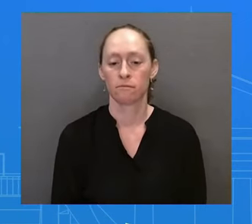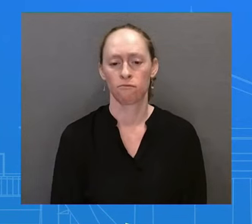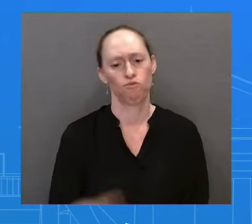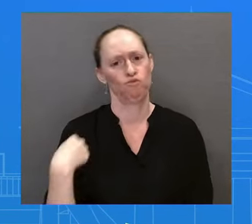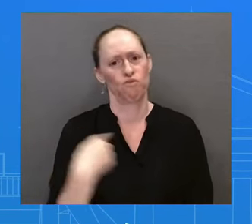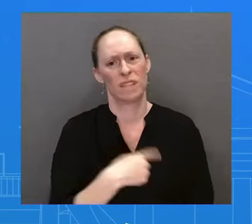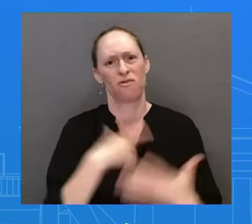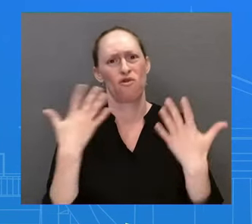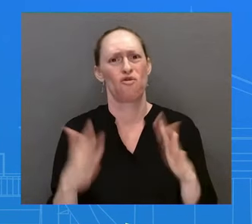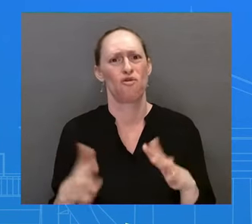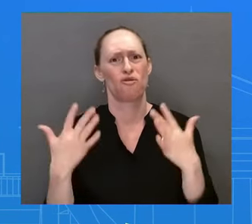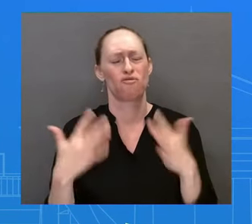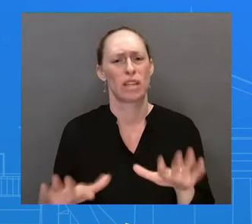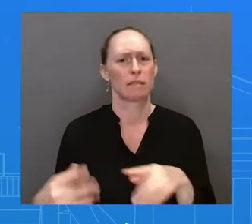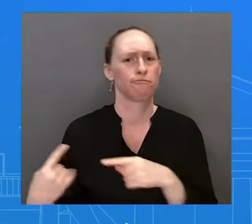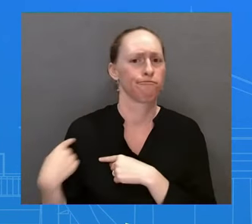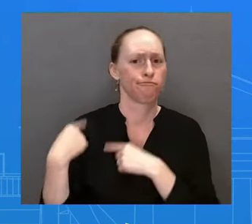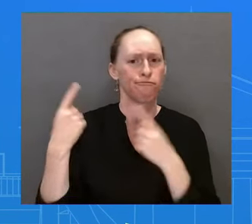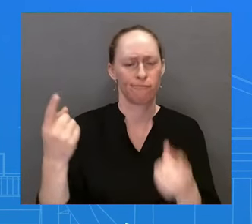settlements